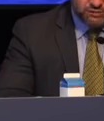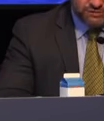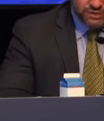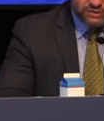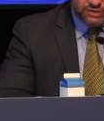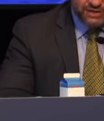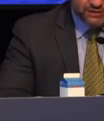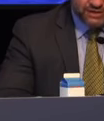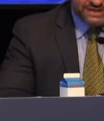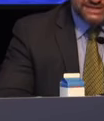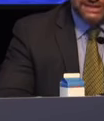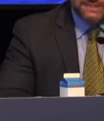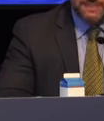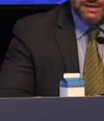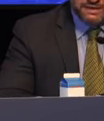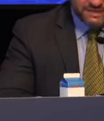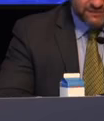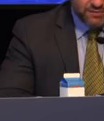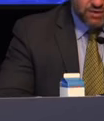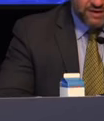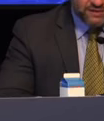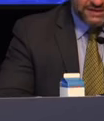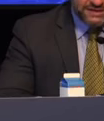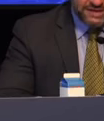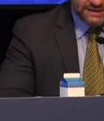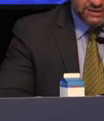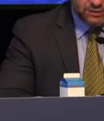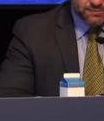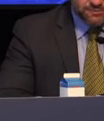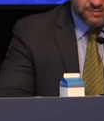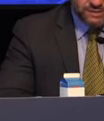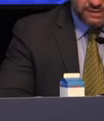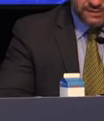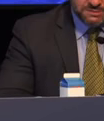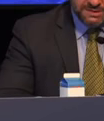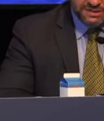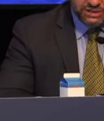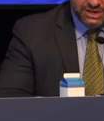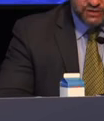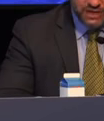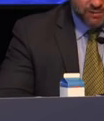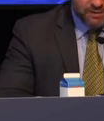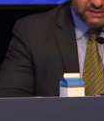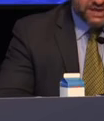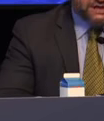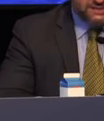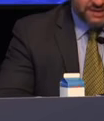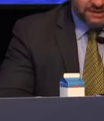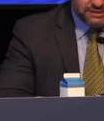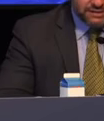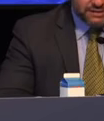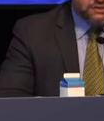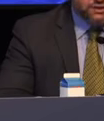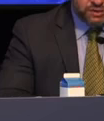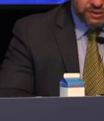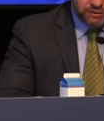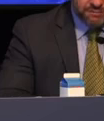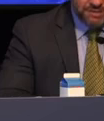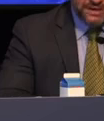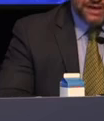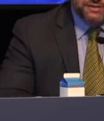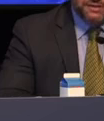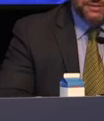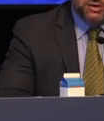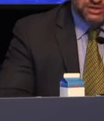been reduced to a level not seen since February of 1992. This monthly jobs drop-off was not unexpected due to the